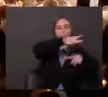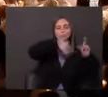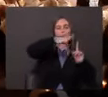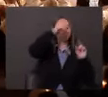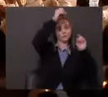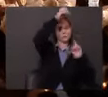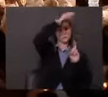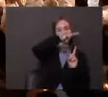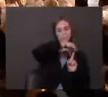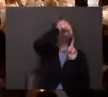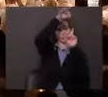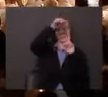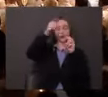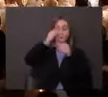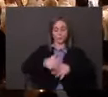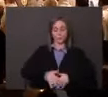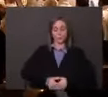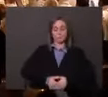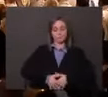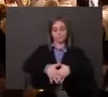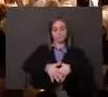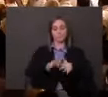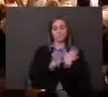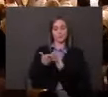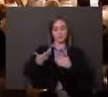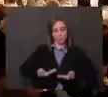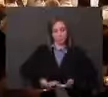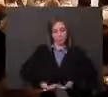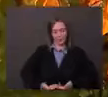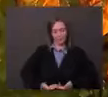amongst women, and blessed is the fruit of thy womb,